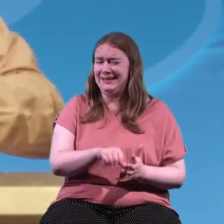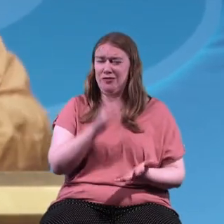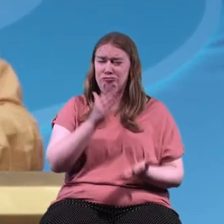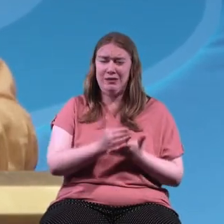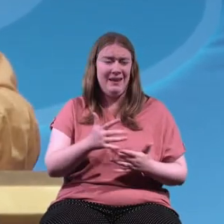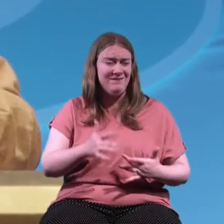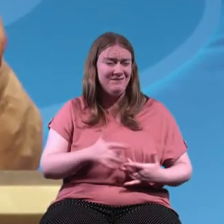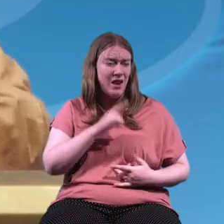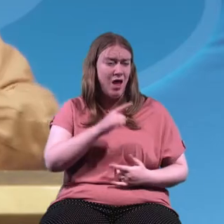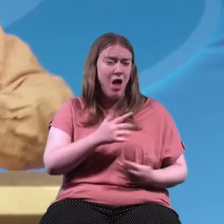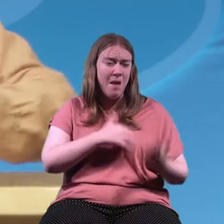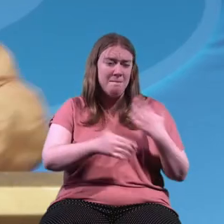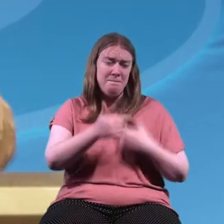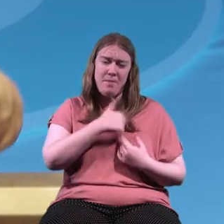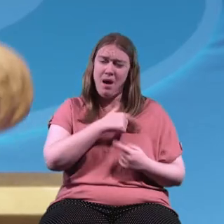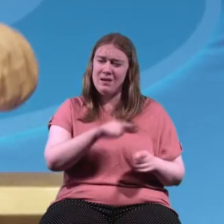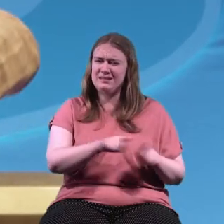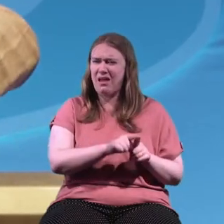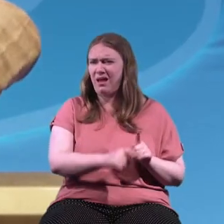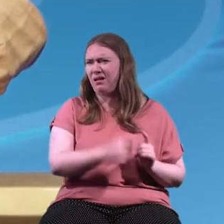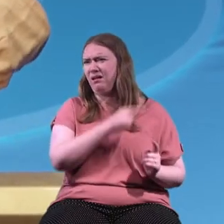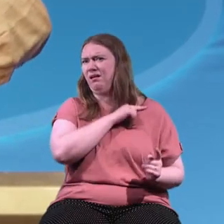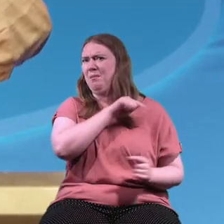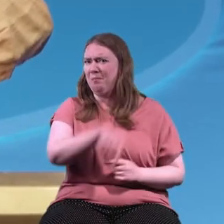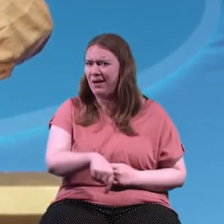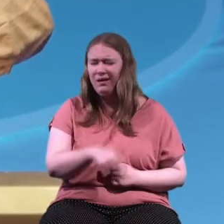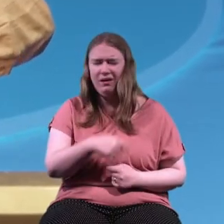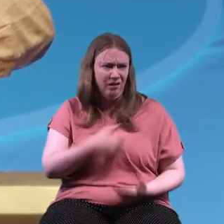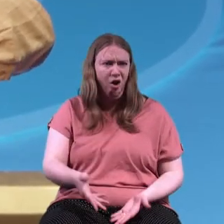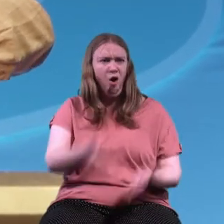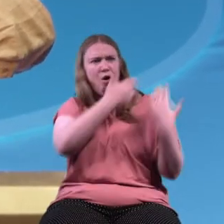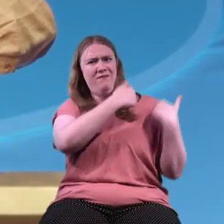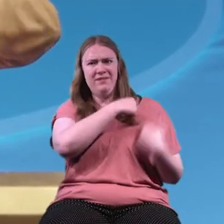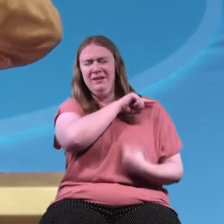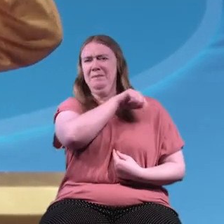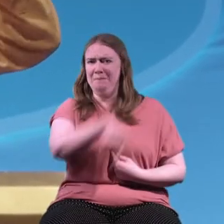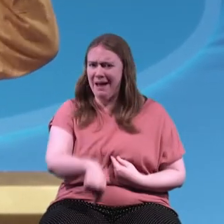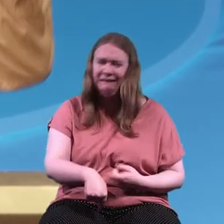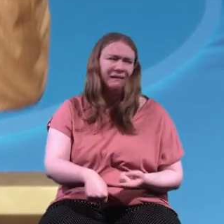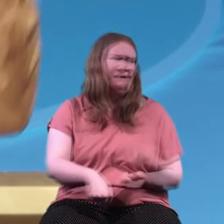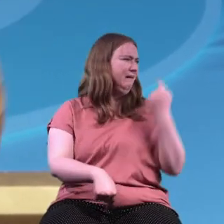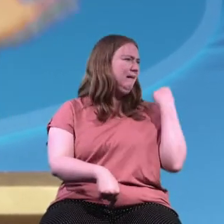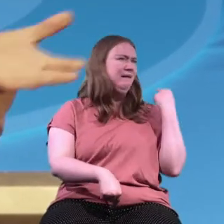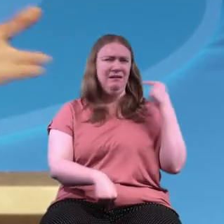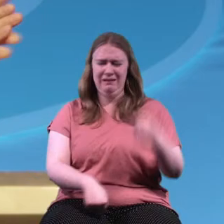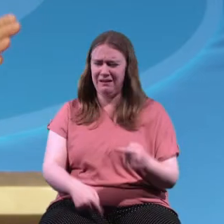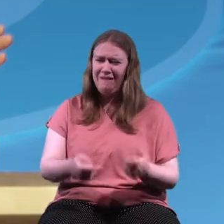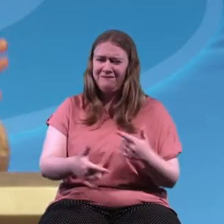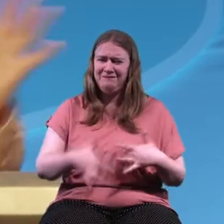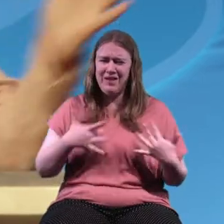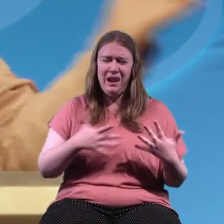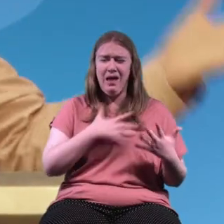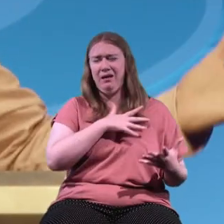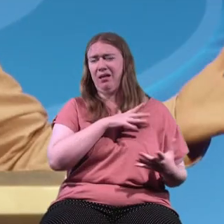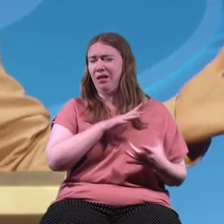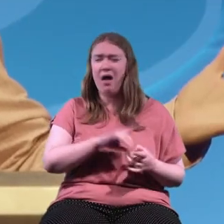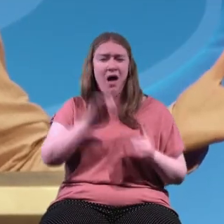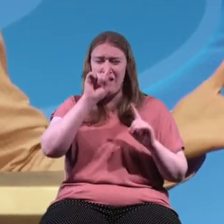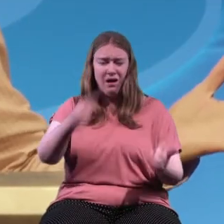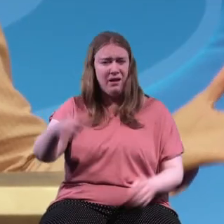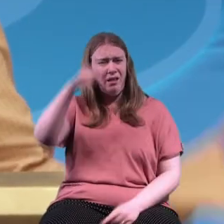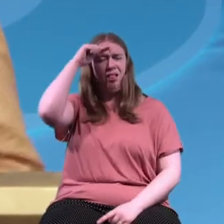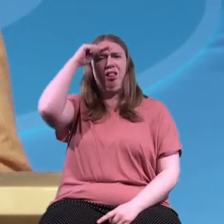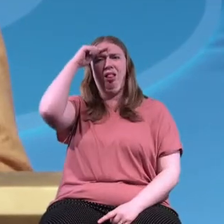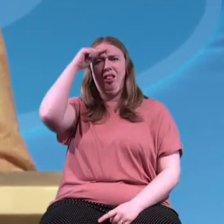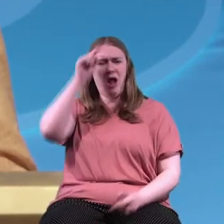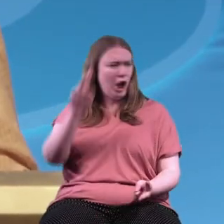sticks to her like glue. You know, sometimes when you're trying to wipe glue off one hand, you just end up getting it on the other hand. That's how life feels